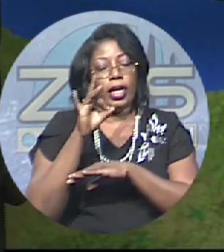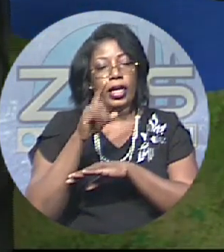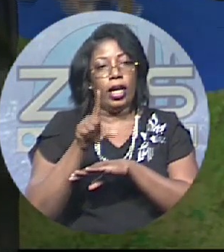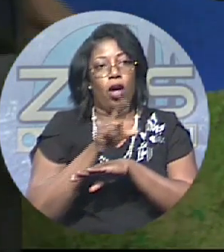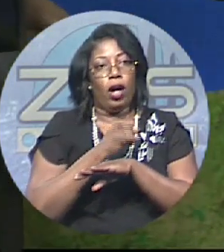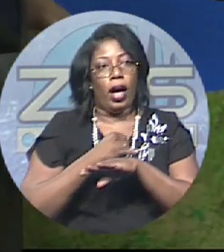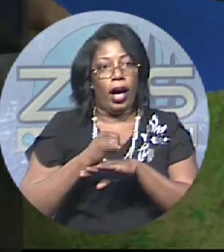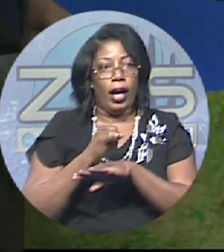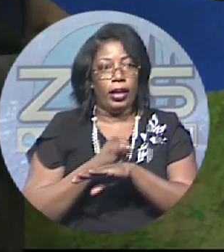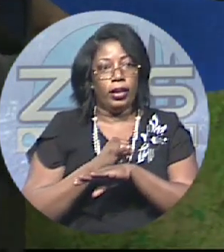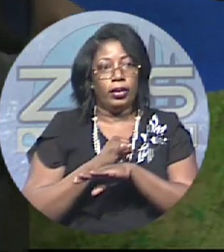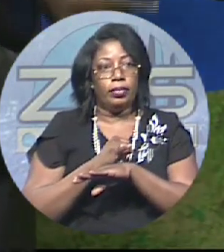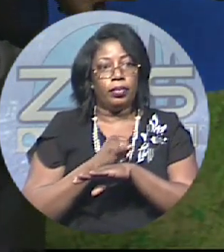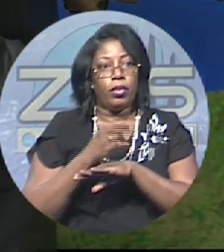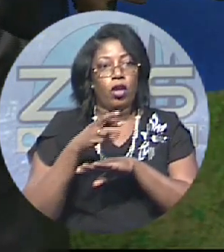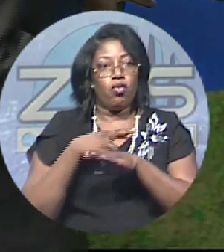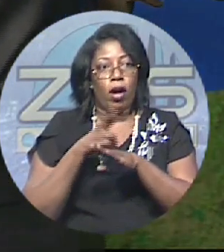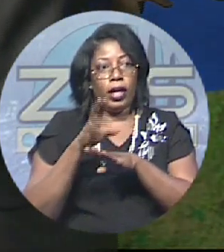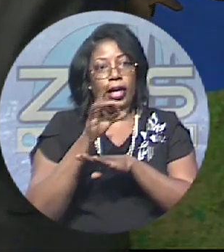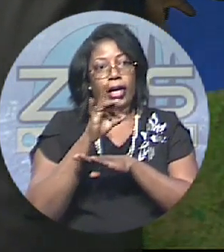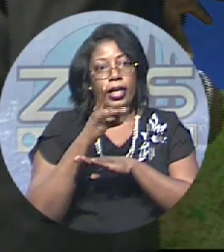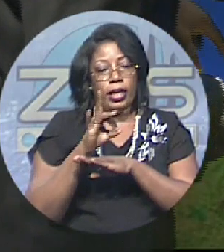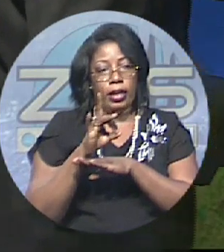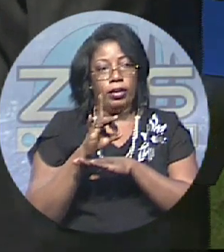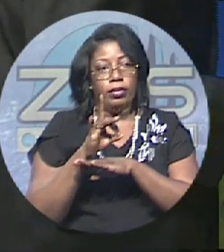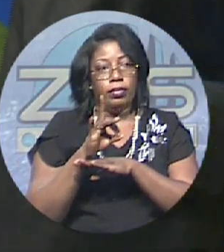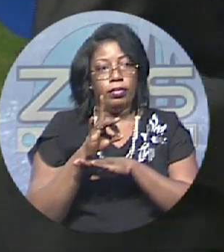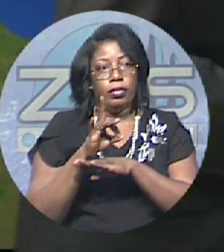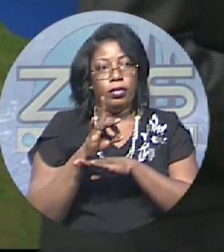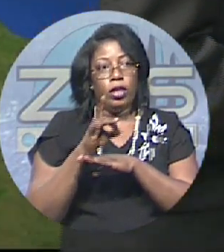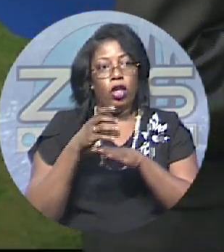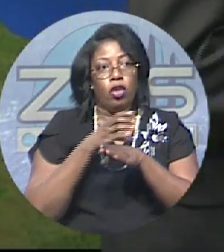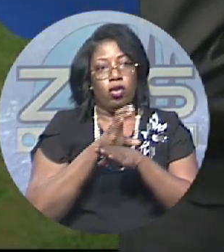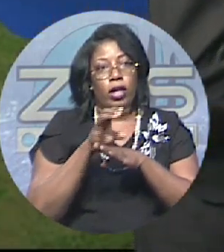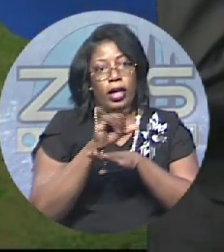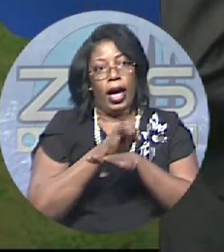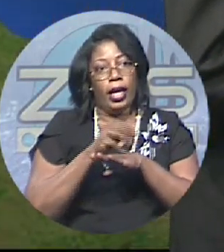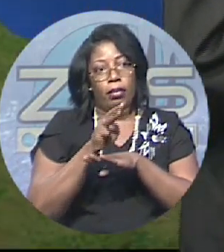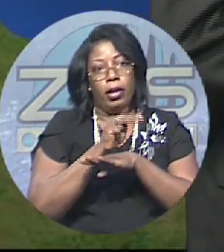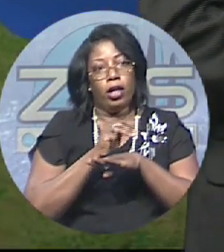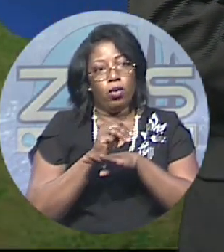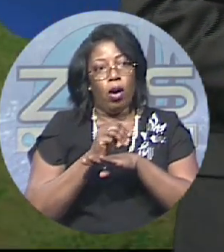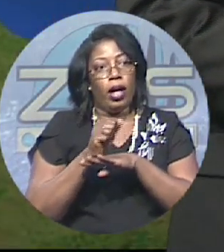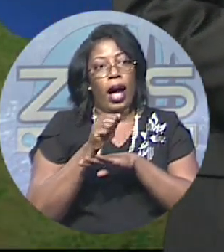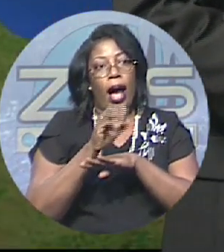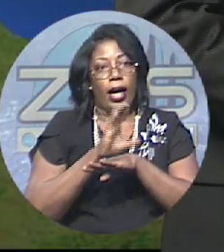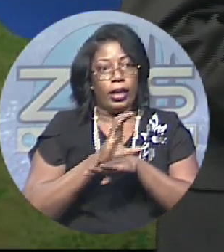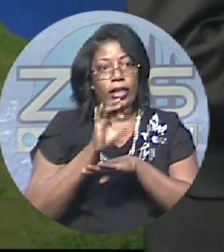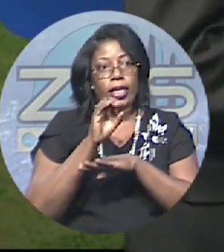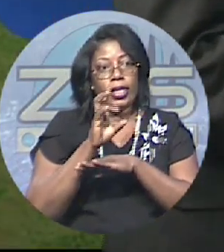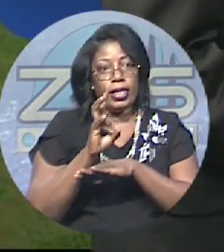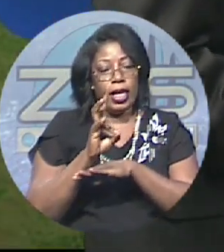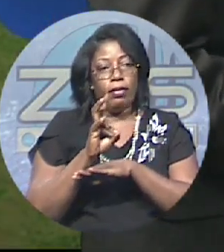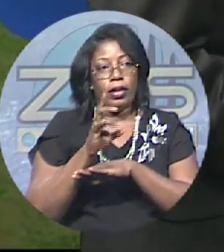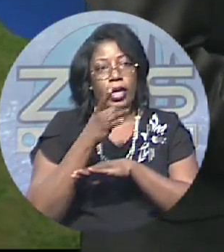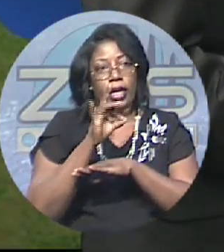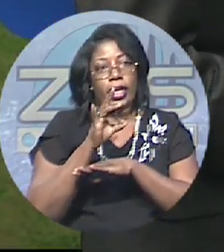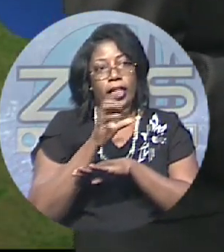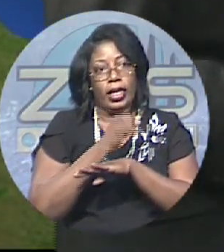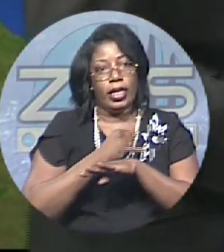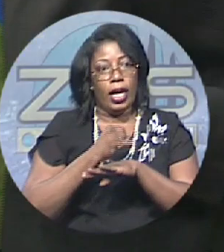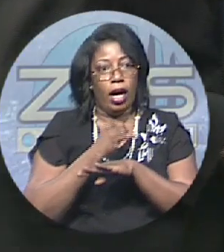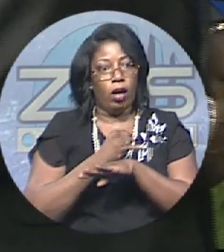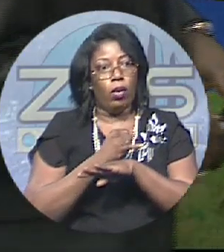Mainland, Long Island 88, Ragged Island also 88. Crooked Island and Acklands may go on to 87 degrees, another 88 popping up